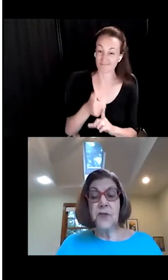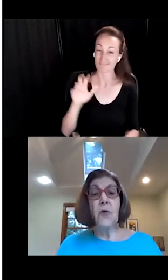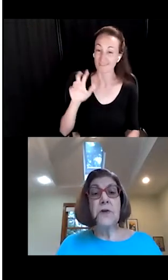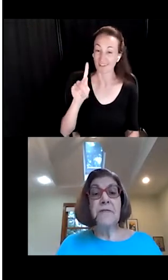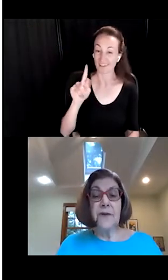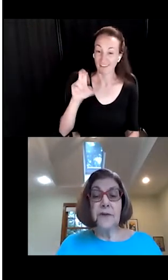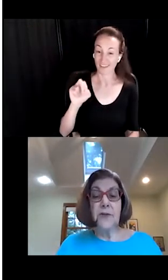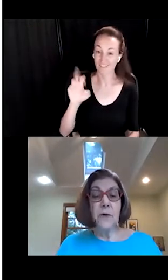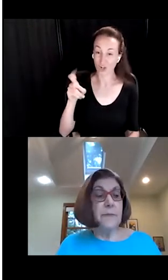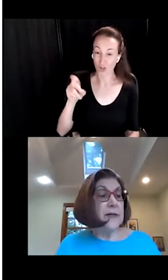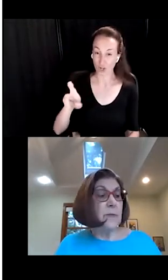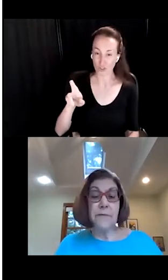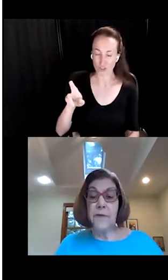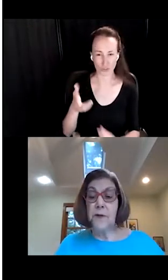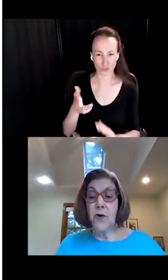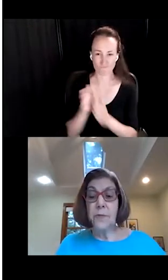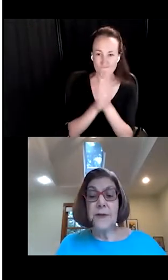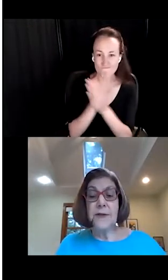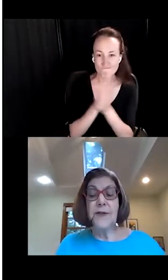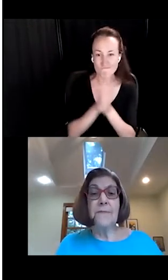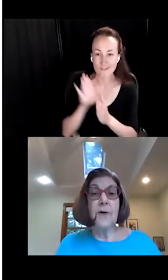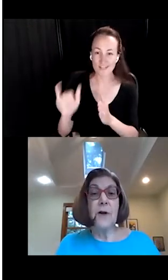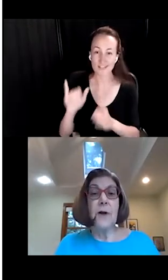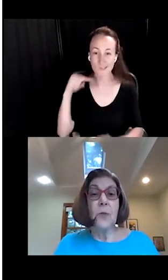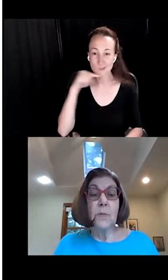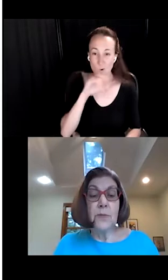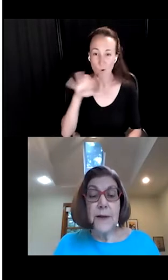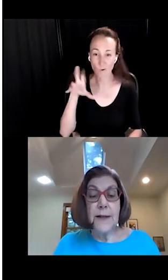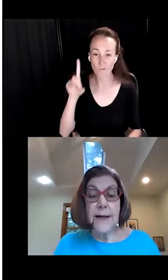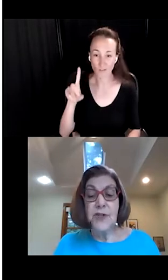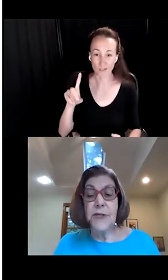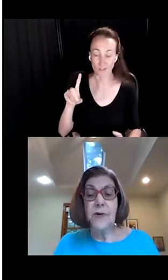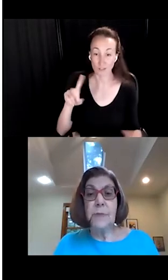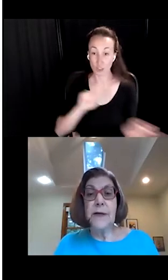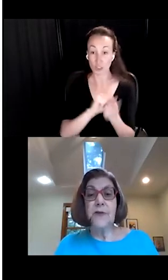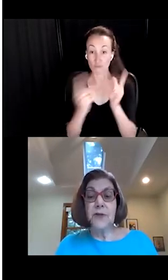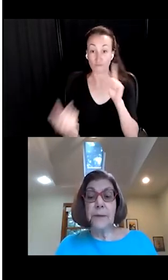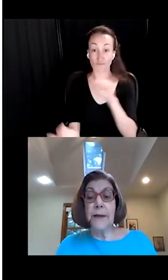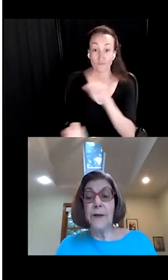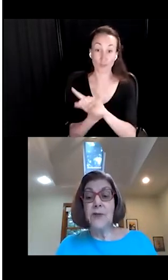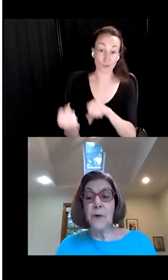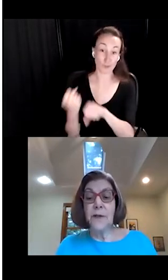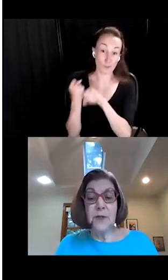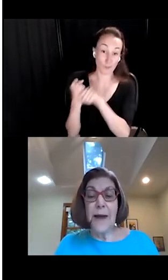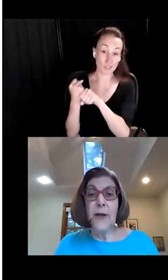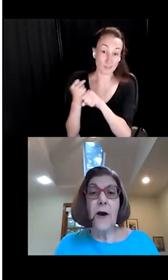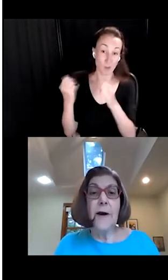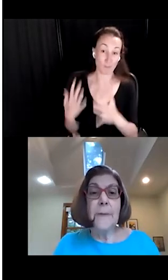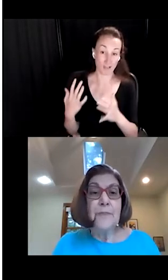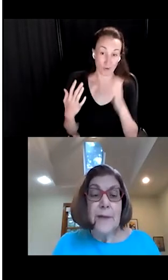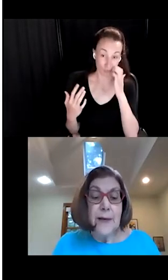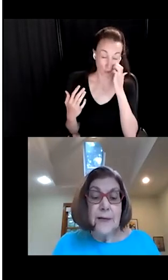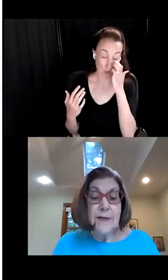turns his cornfield into a baseball field, hoping this effort will bring legendary players to play baseball in his